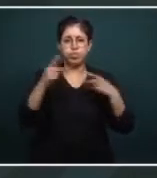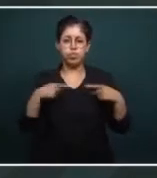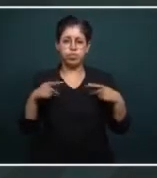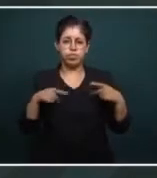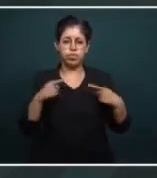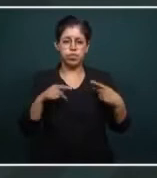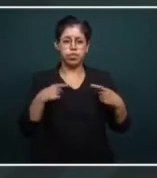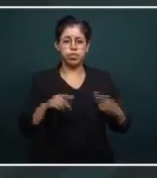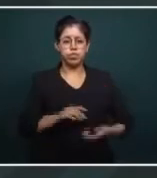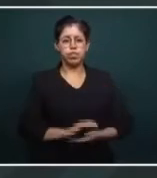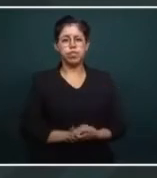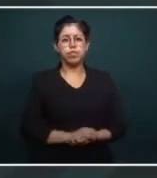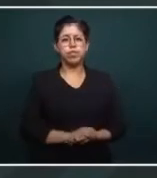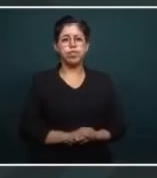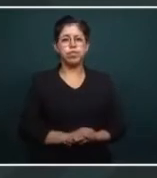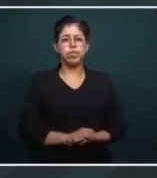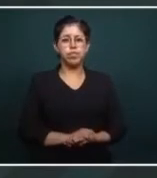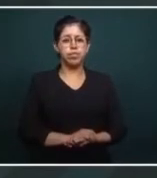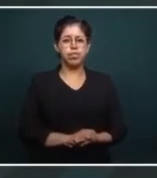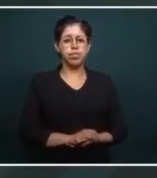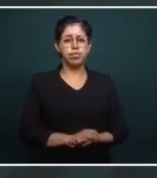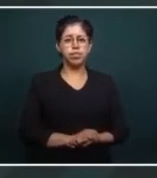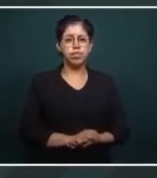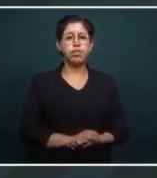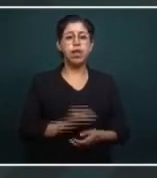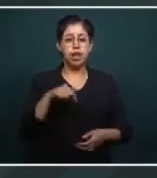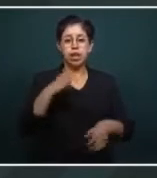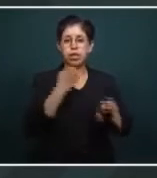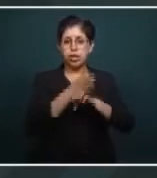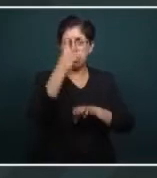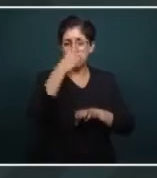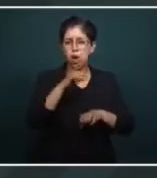62 regional coordinations in the